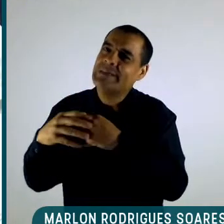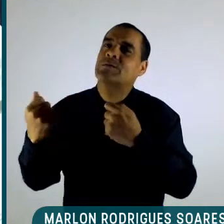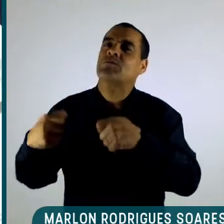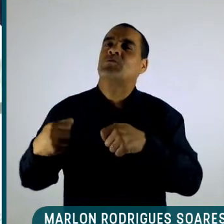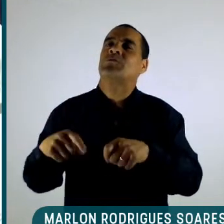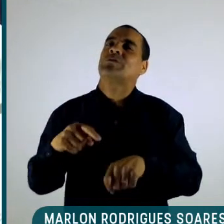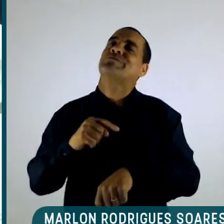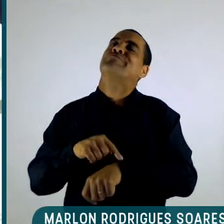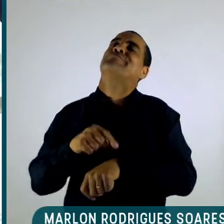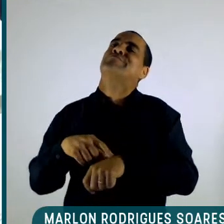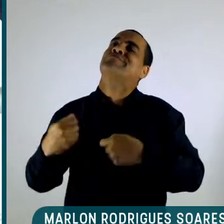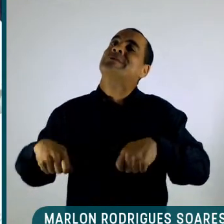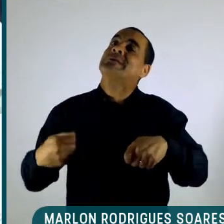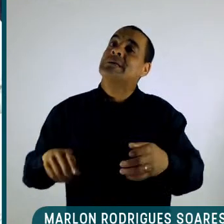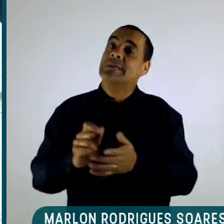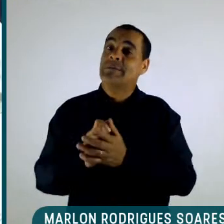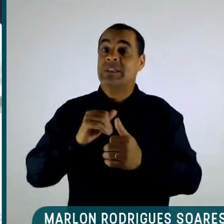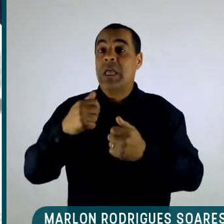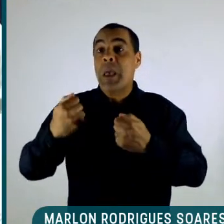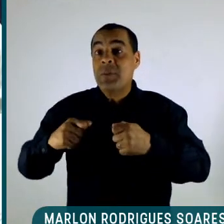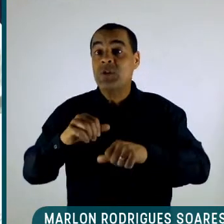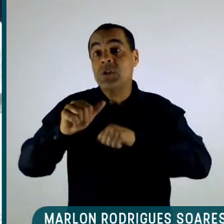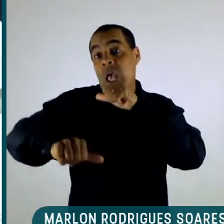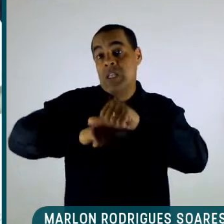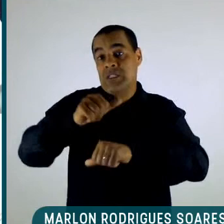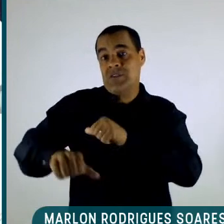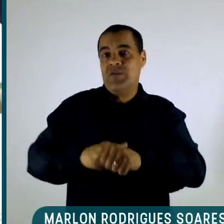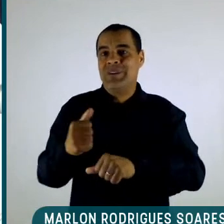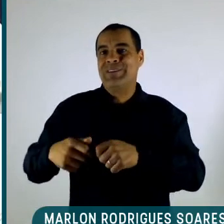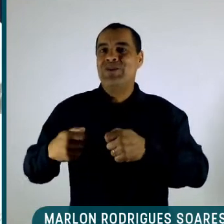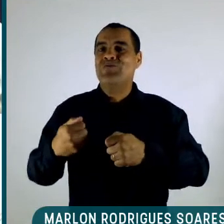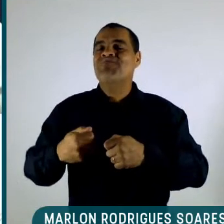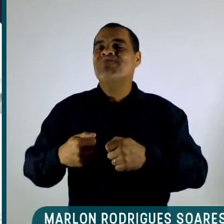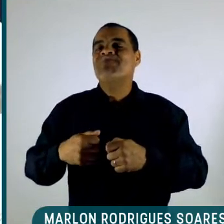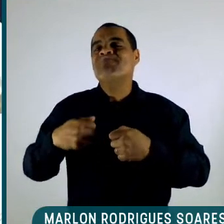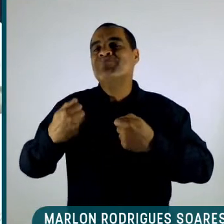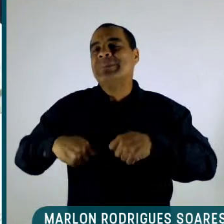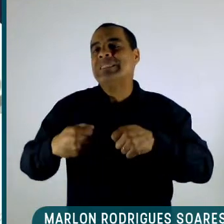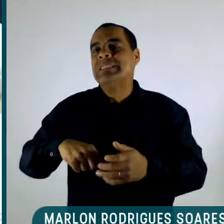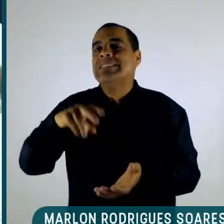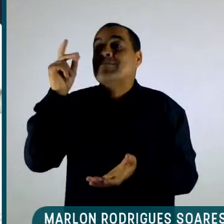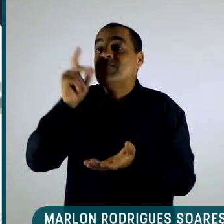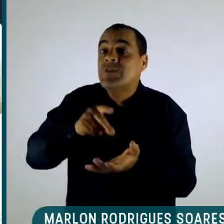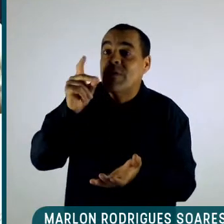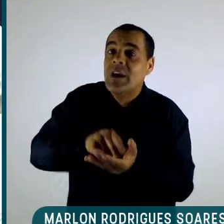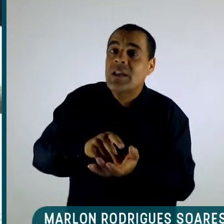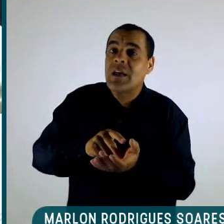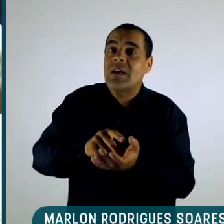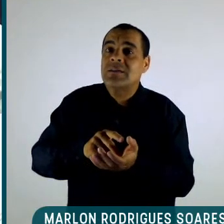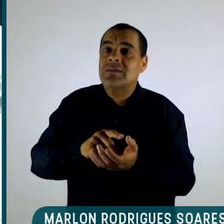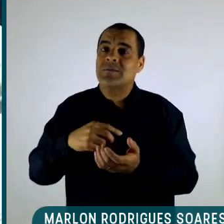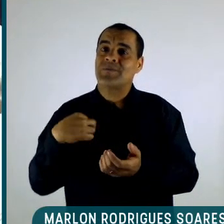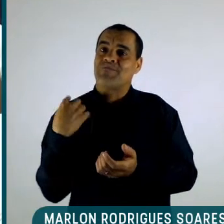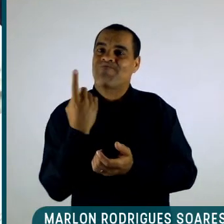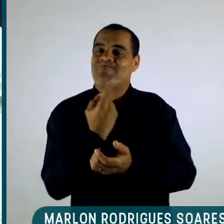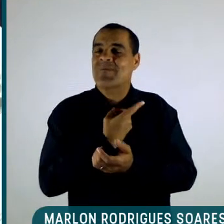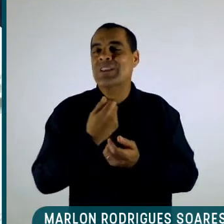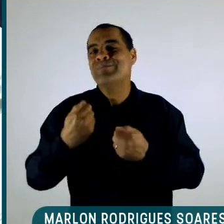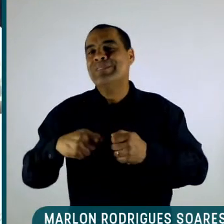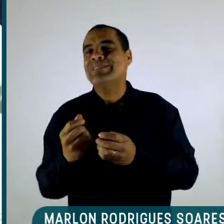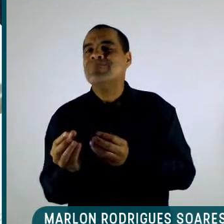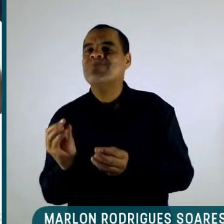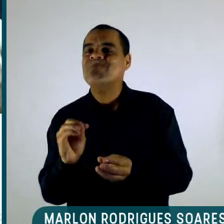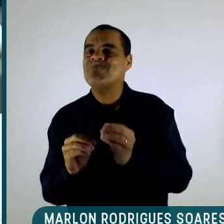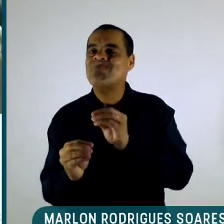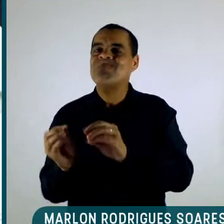invest emotionally. We have to invest with our affection, and the transformation needs to